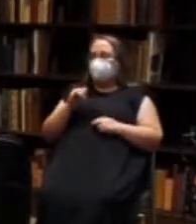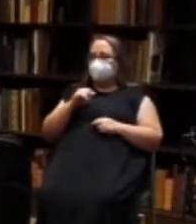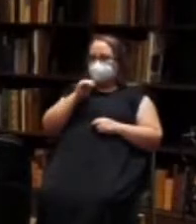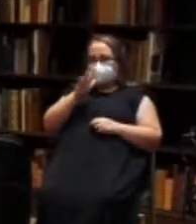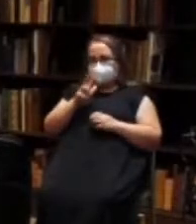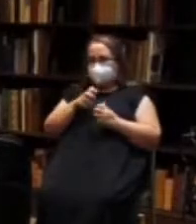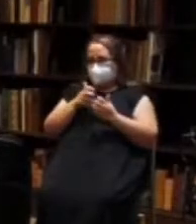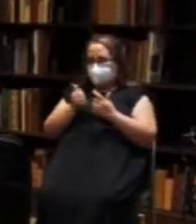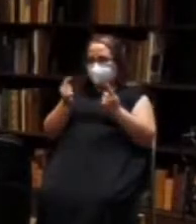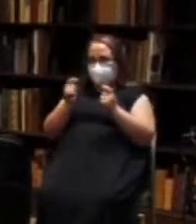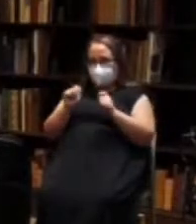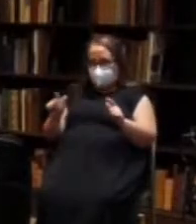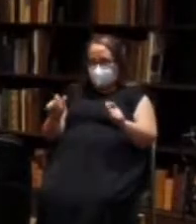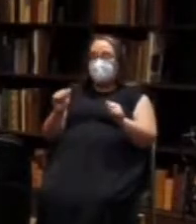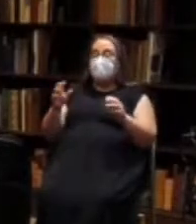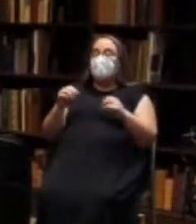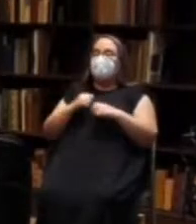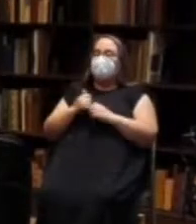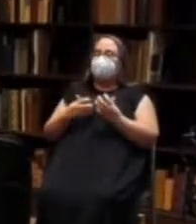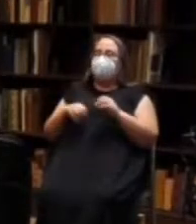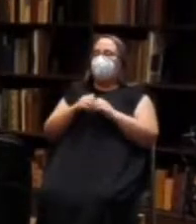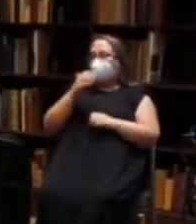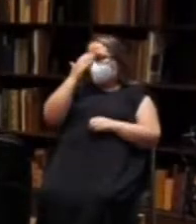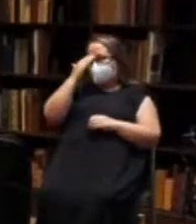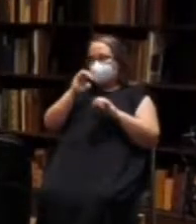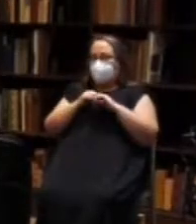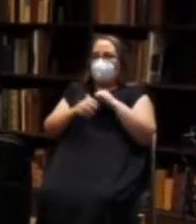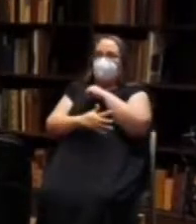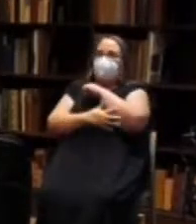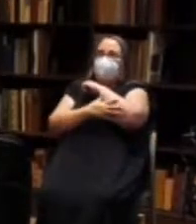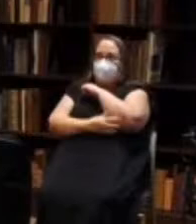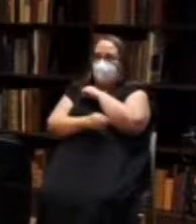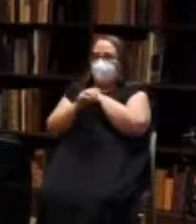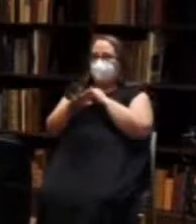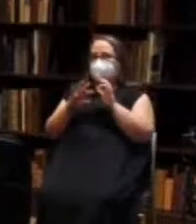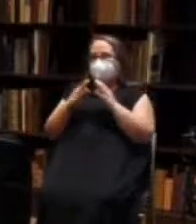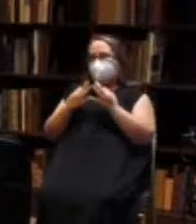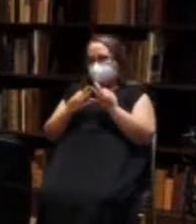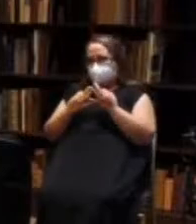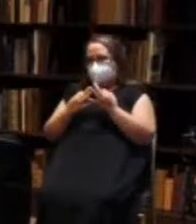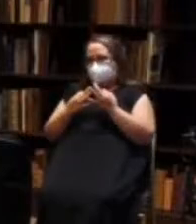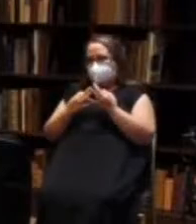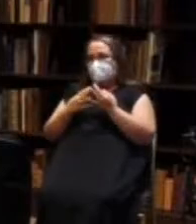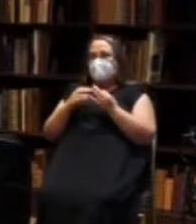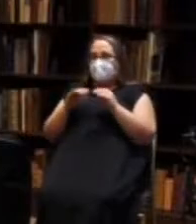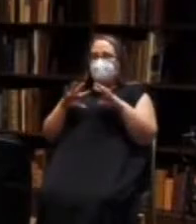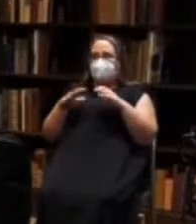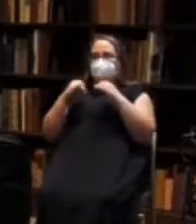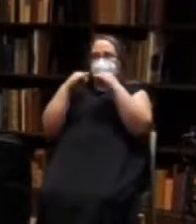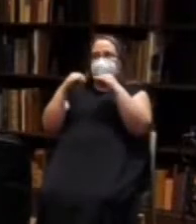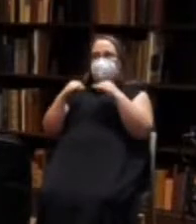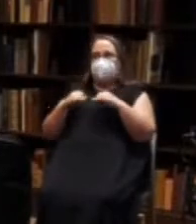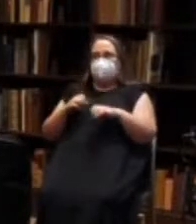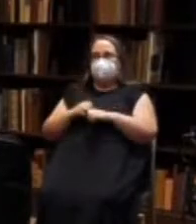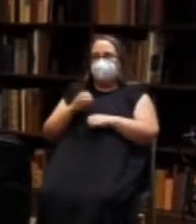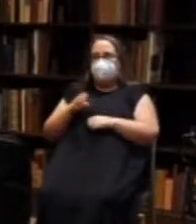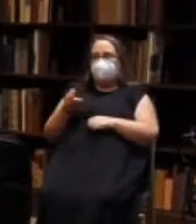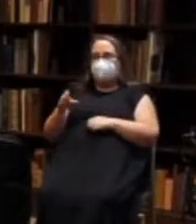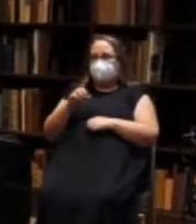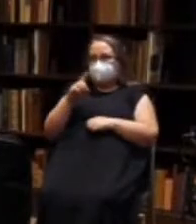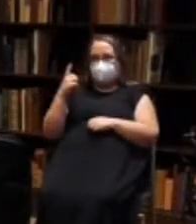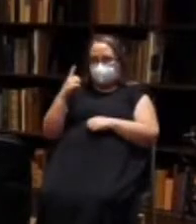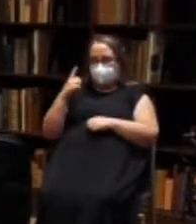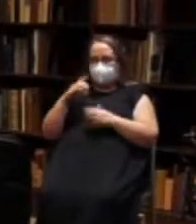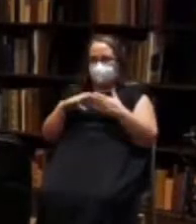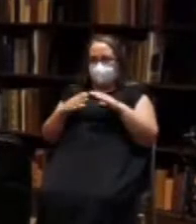not fit in at all. So it made him much more aware of how poor his family was and the class lines that existed in Baltimore's Black community by going to an